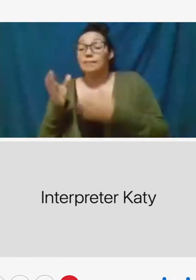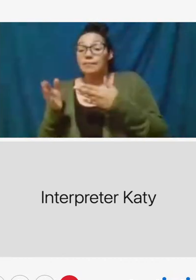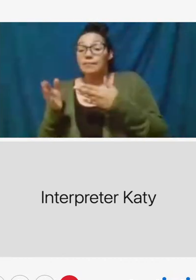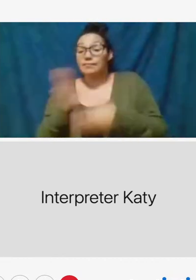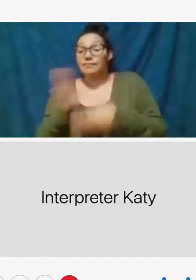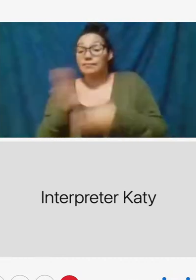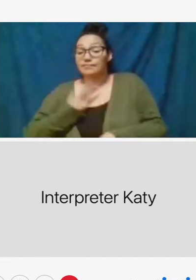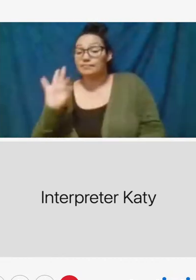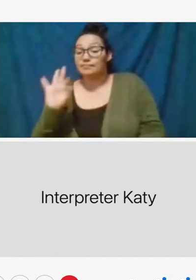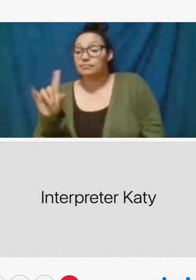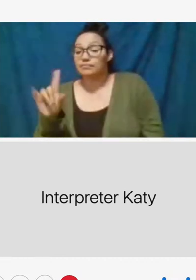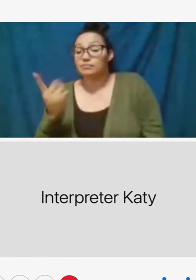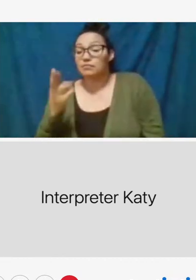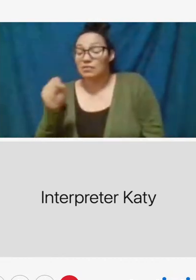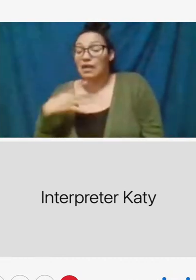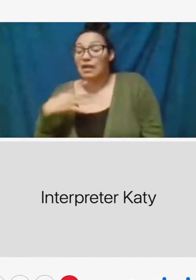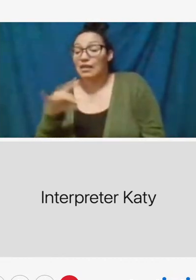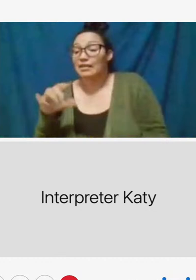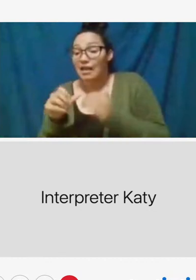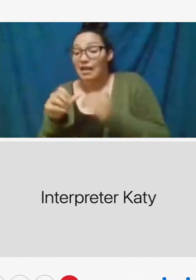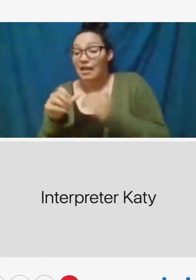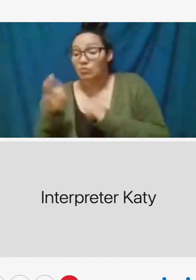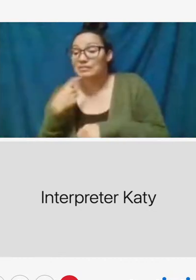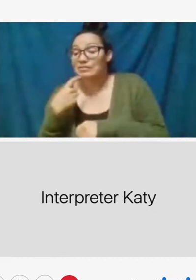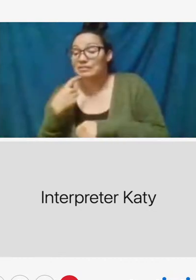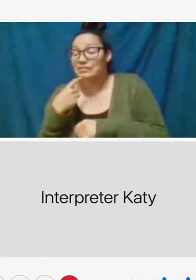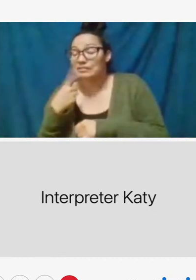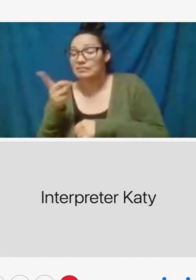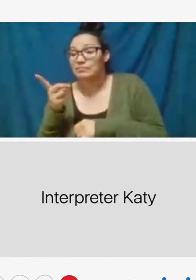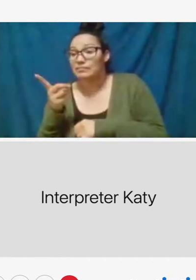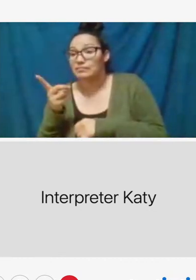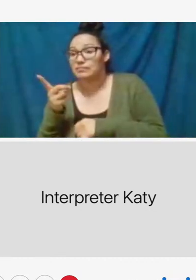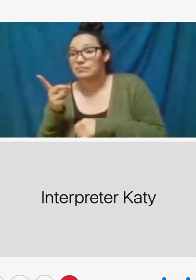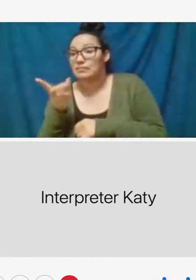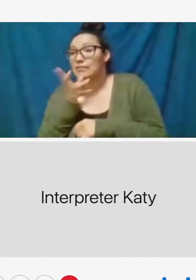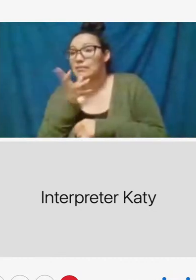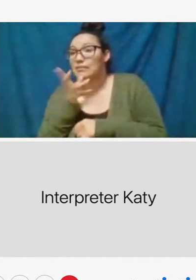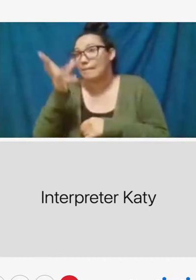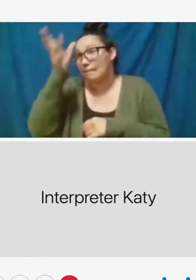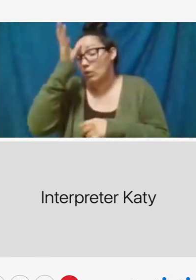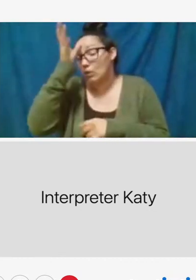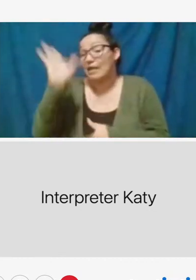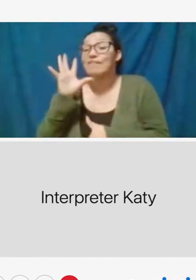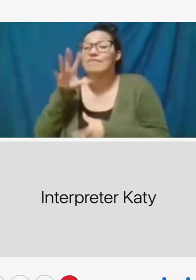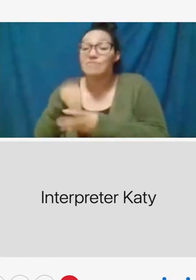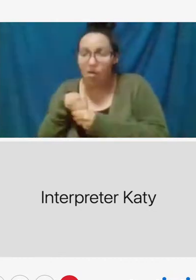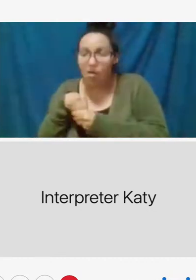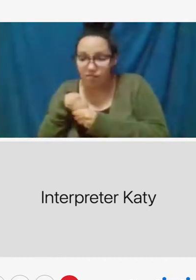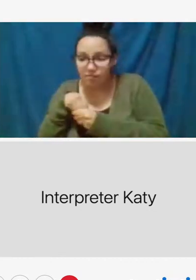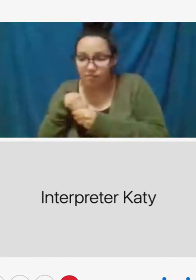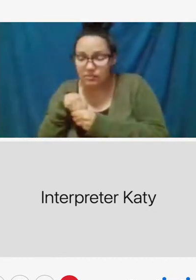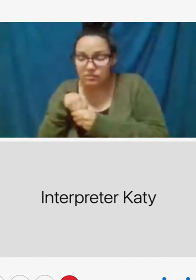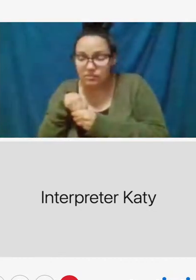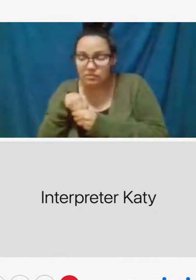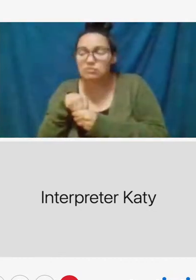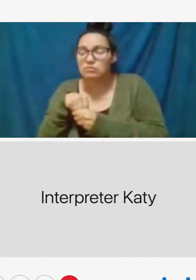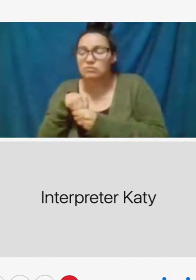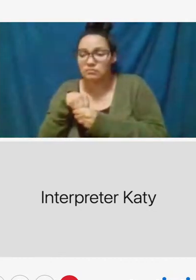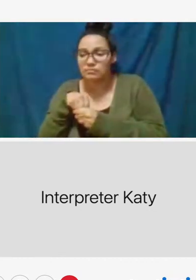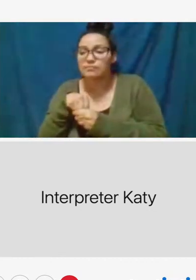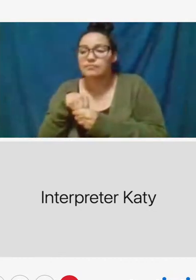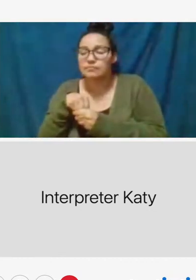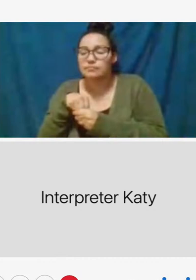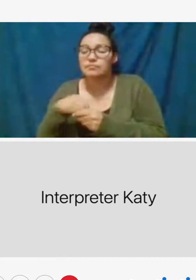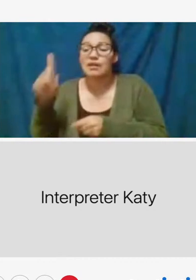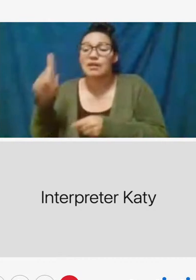about uh parental uh involvement so to speak um I think we need to do